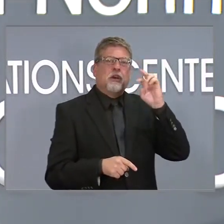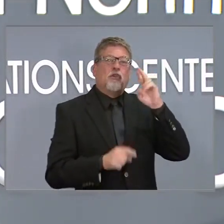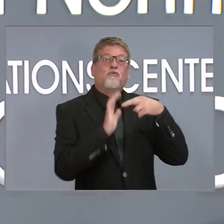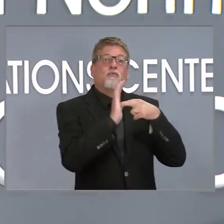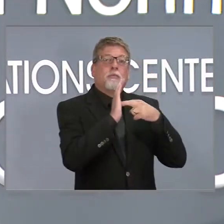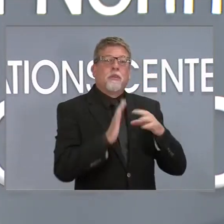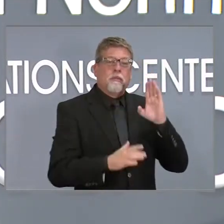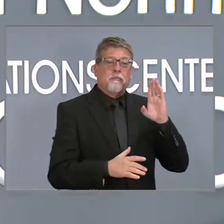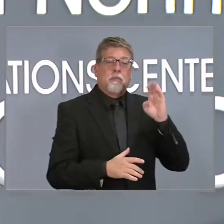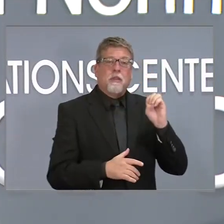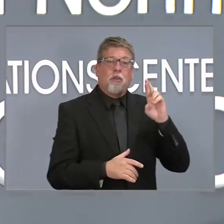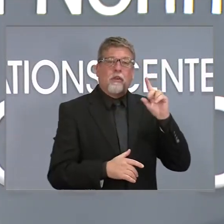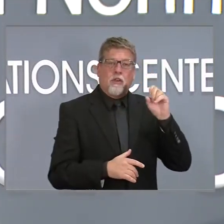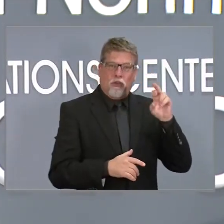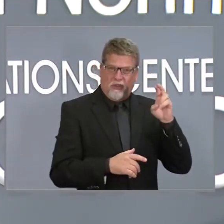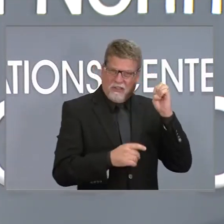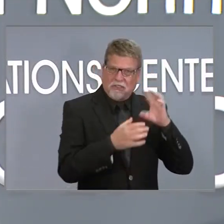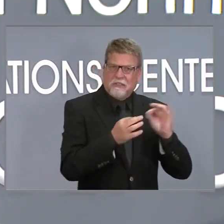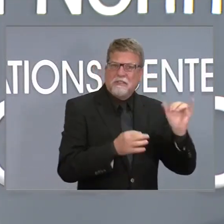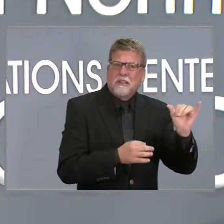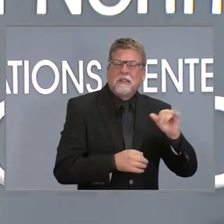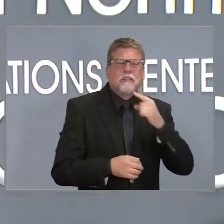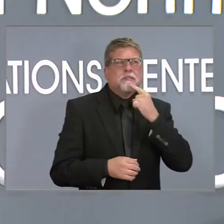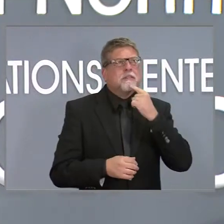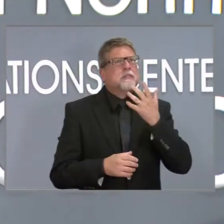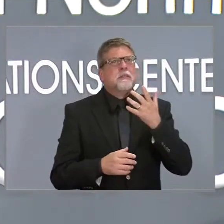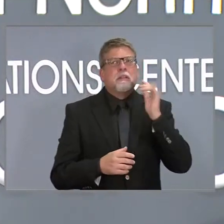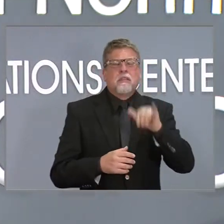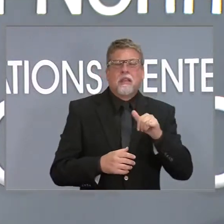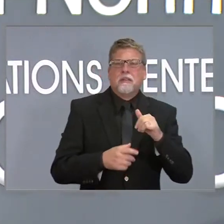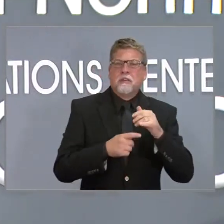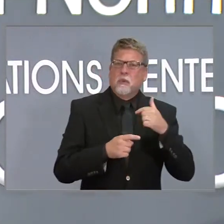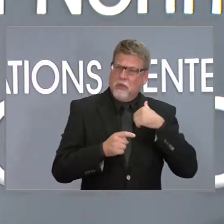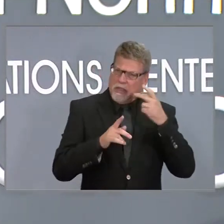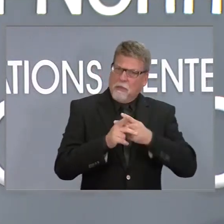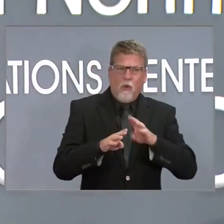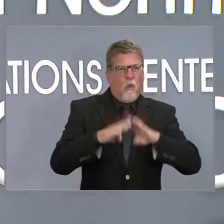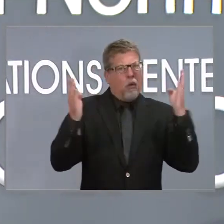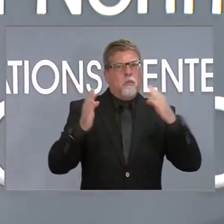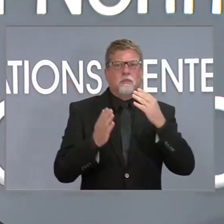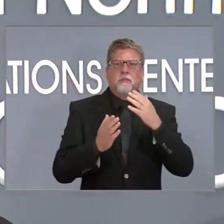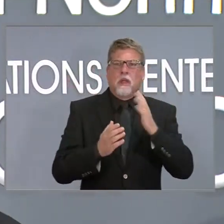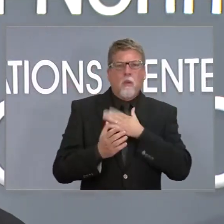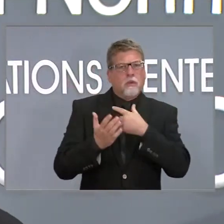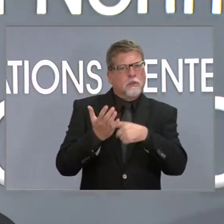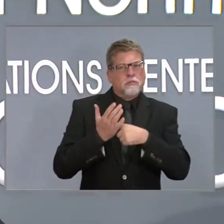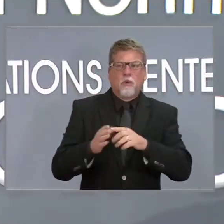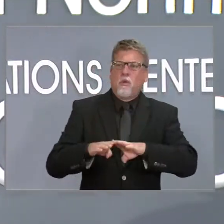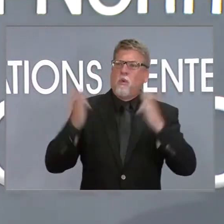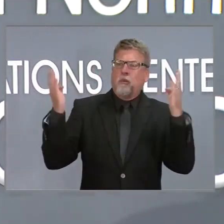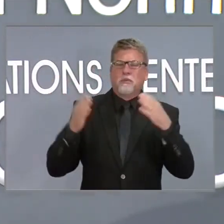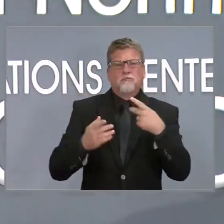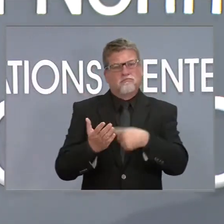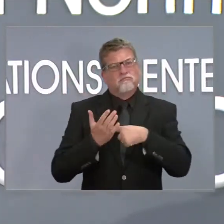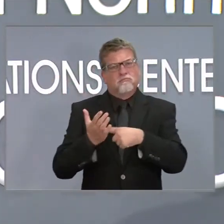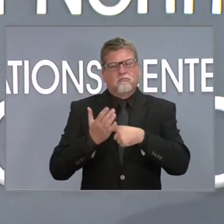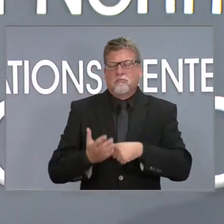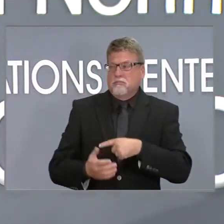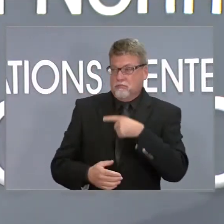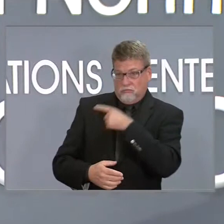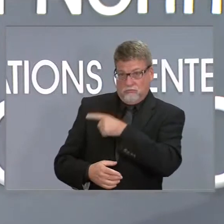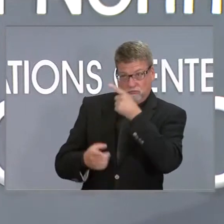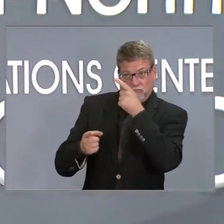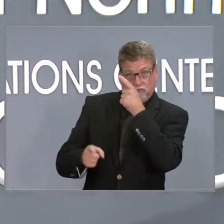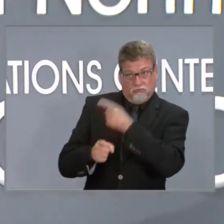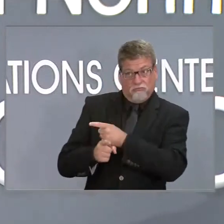you're, a general percent of raises for teachers and state employees or education spending or something, that you all have that agreement in place and you're still